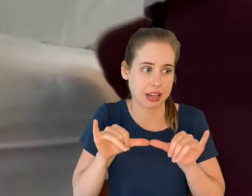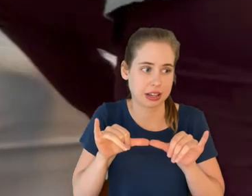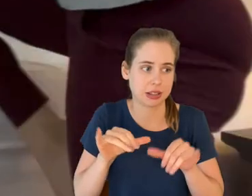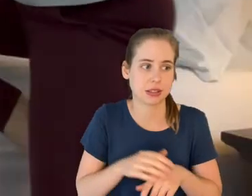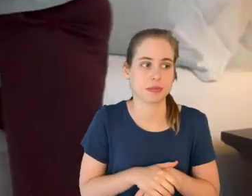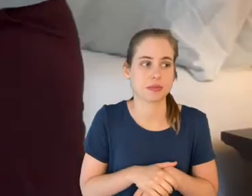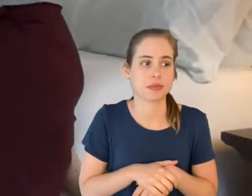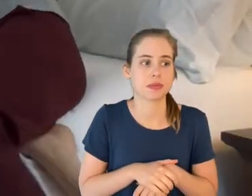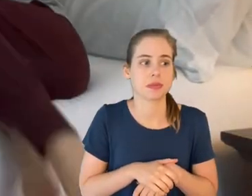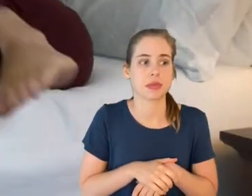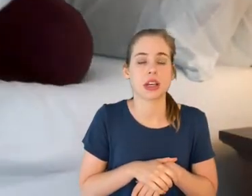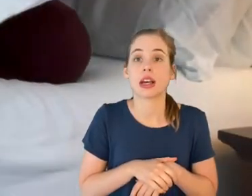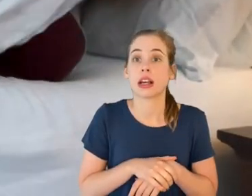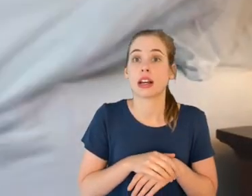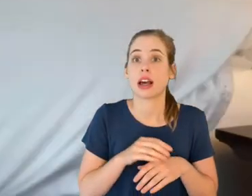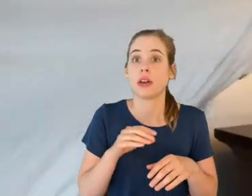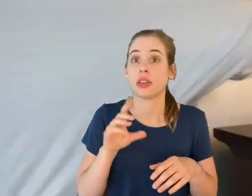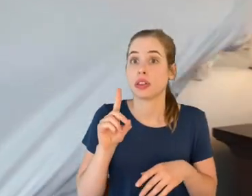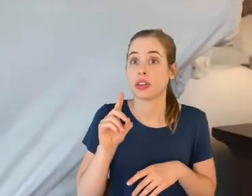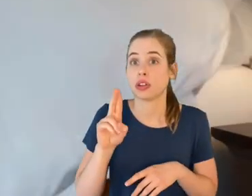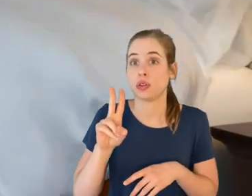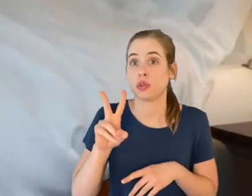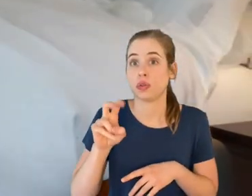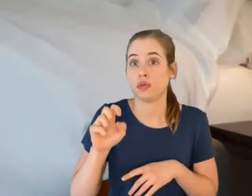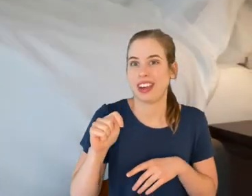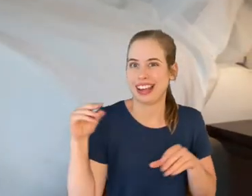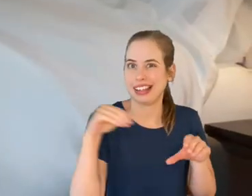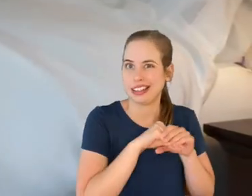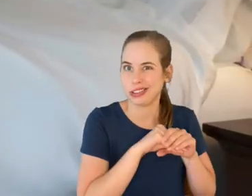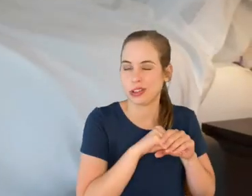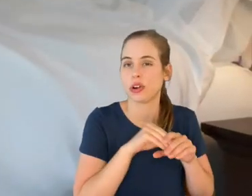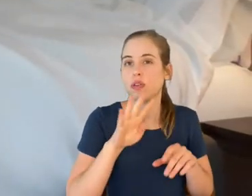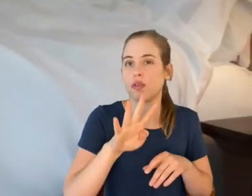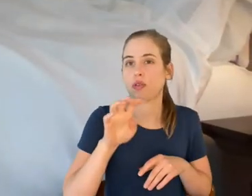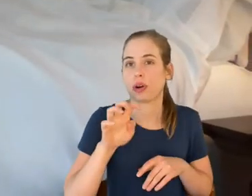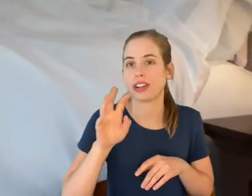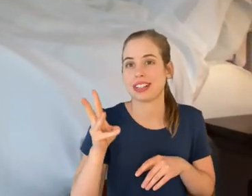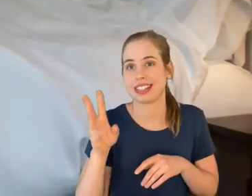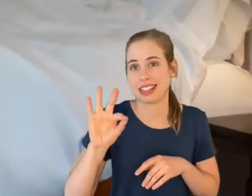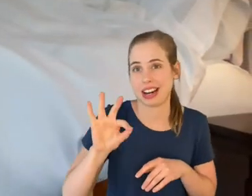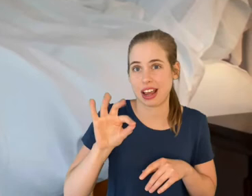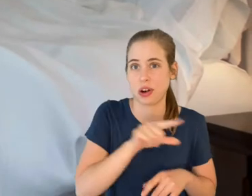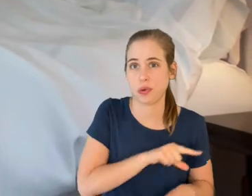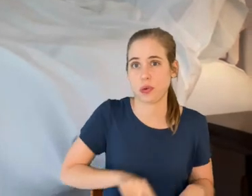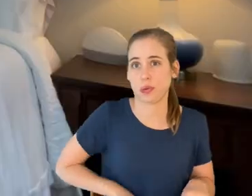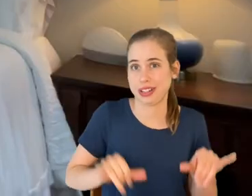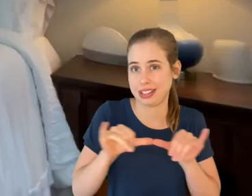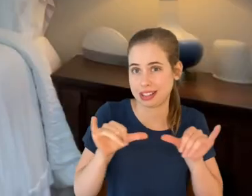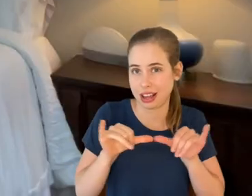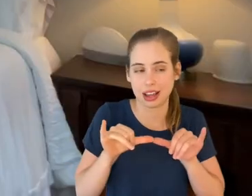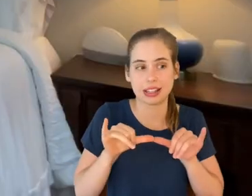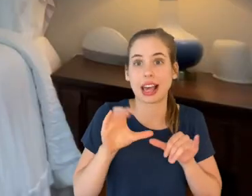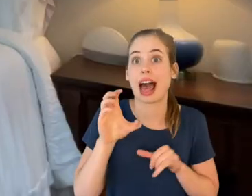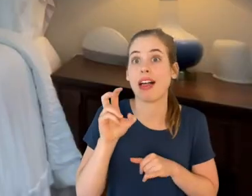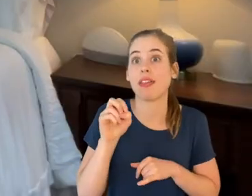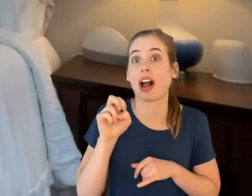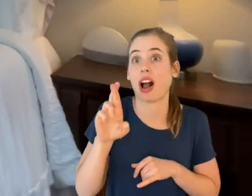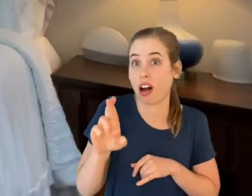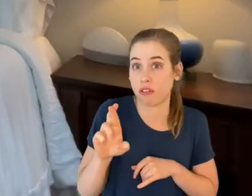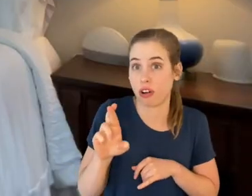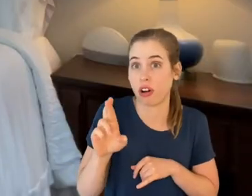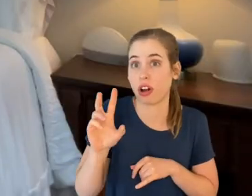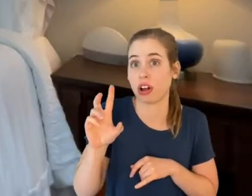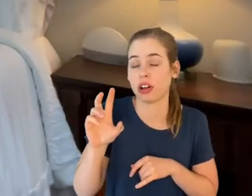this insert, the duvet insert, is $469 for a queen. And the super soft cover on the